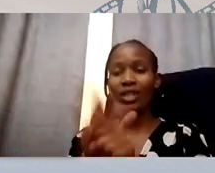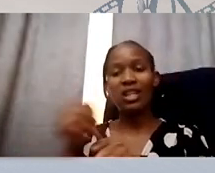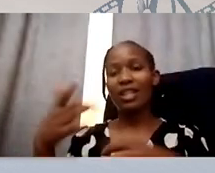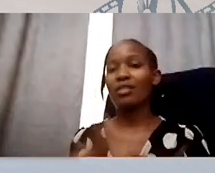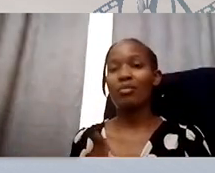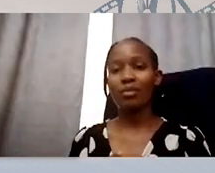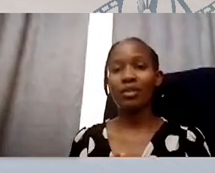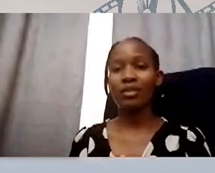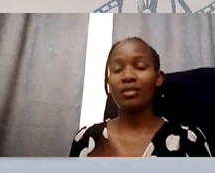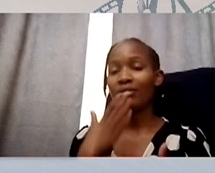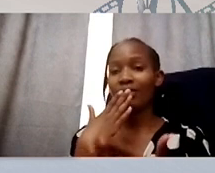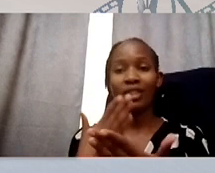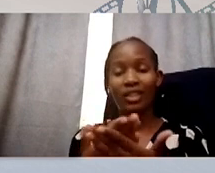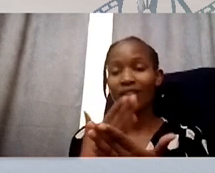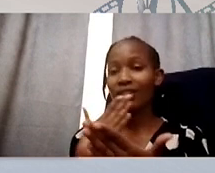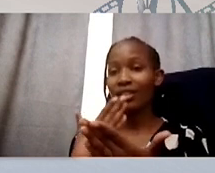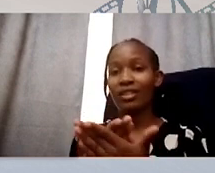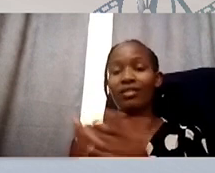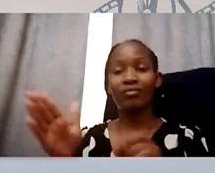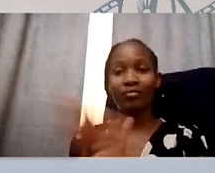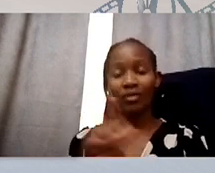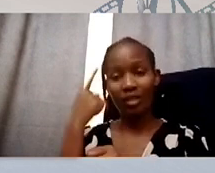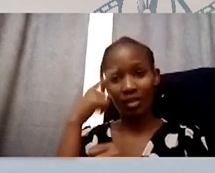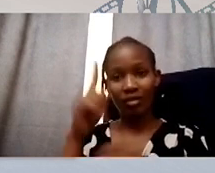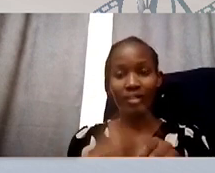But thank you so much. Thank you so much for your time.